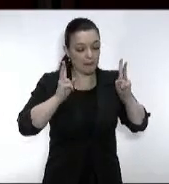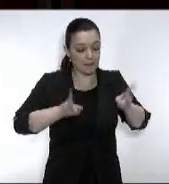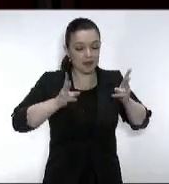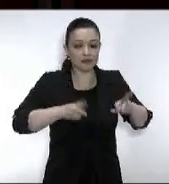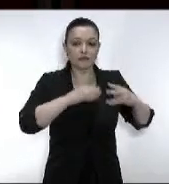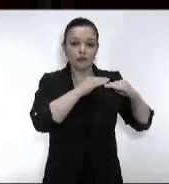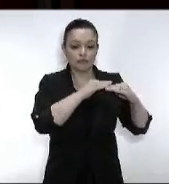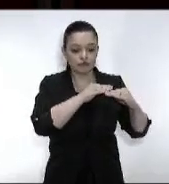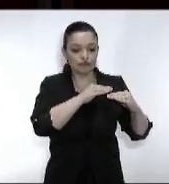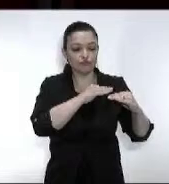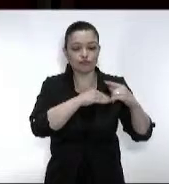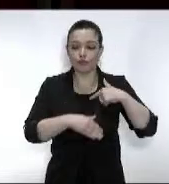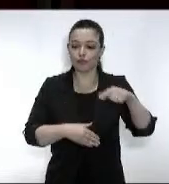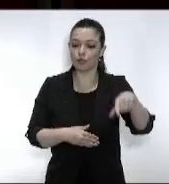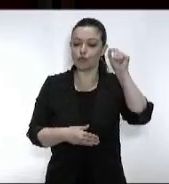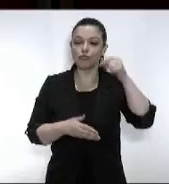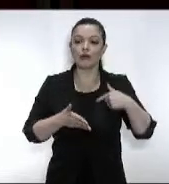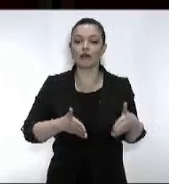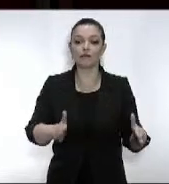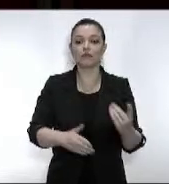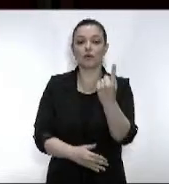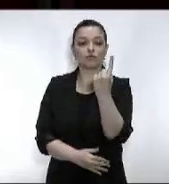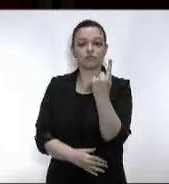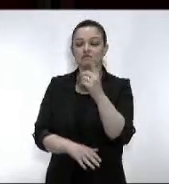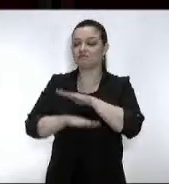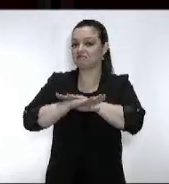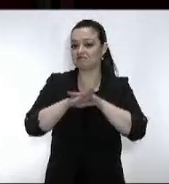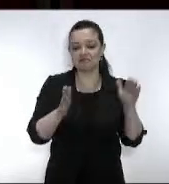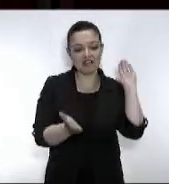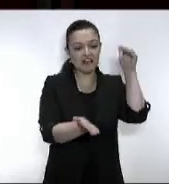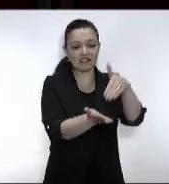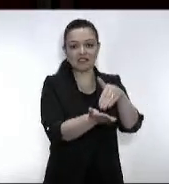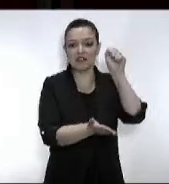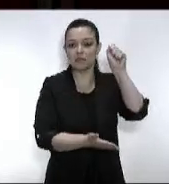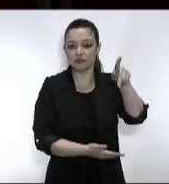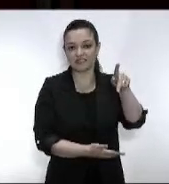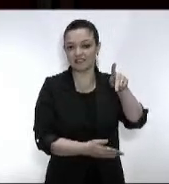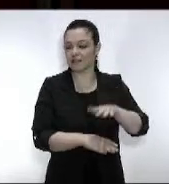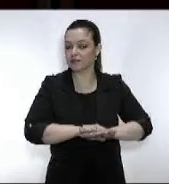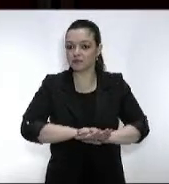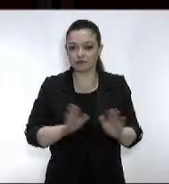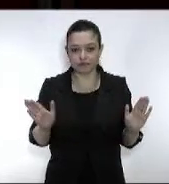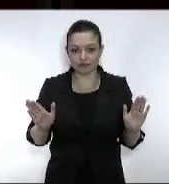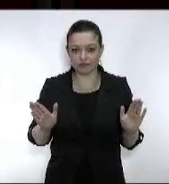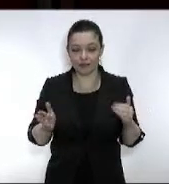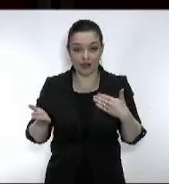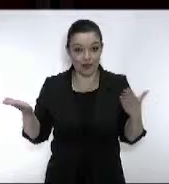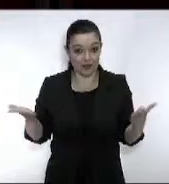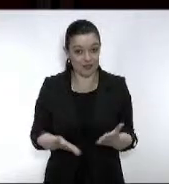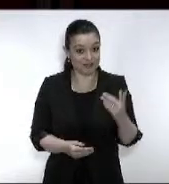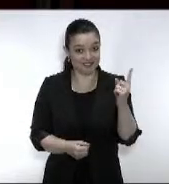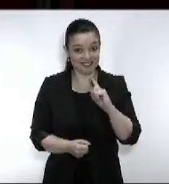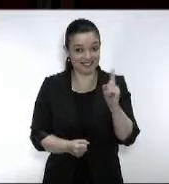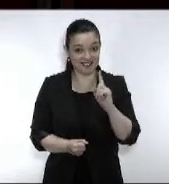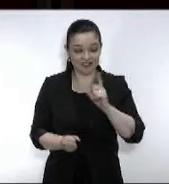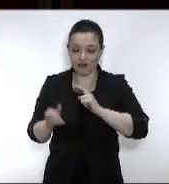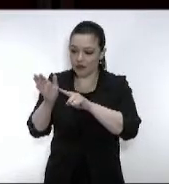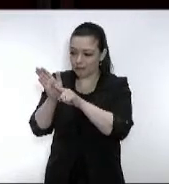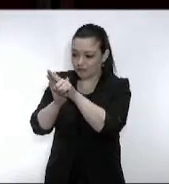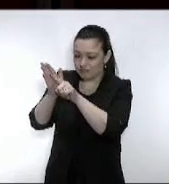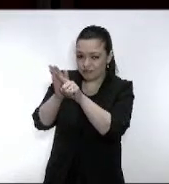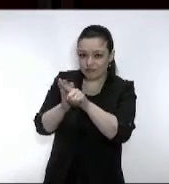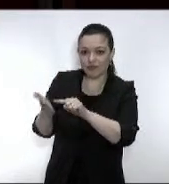work, and in the way that you would choose, you would follow your journey. Today, studies show